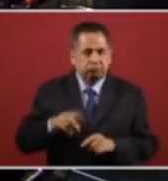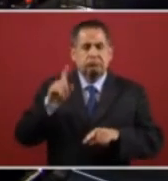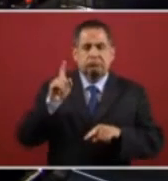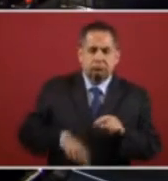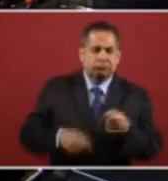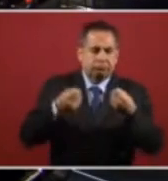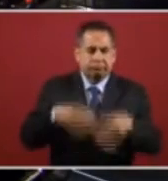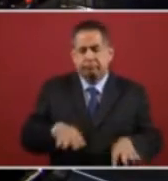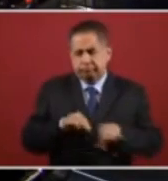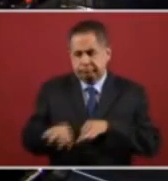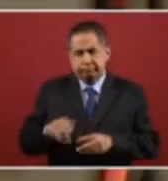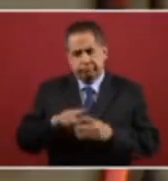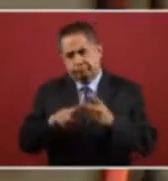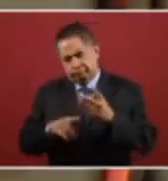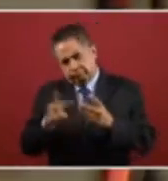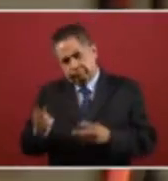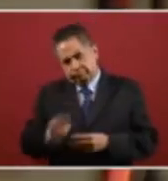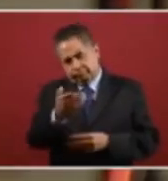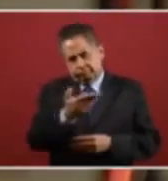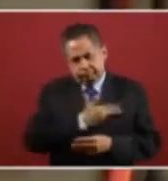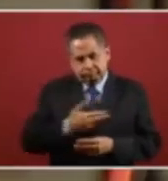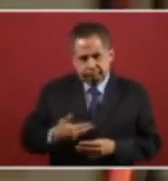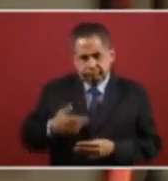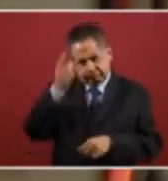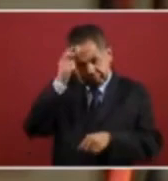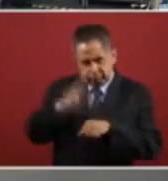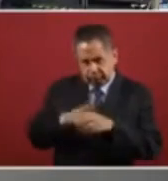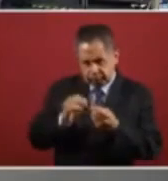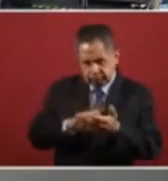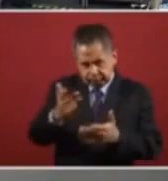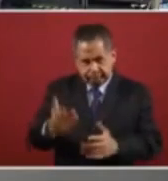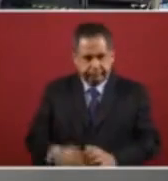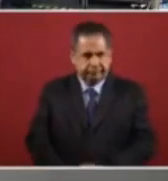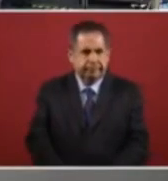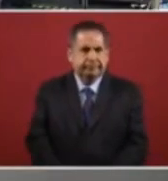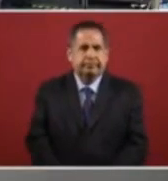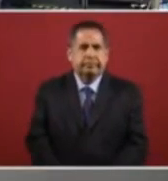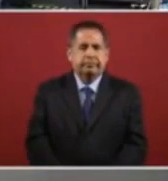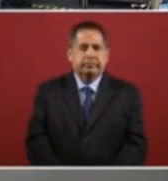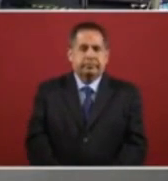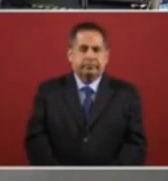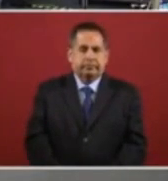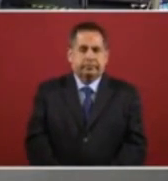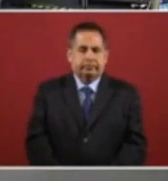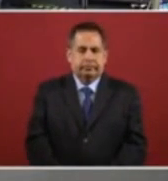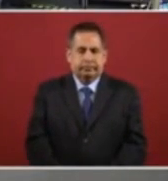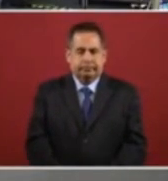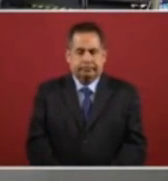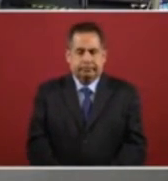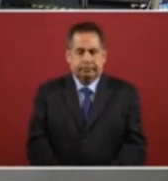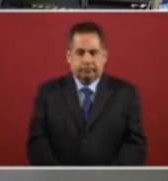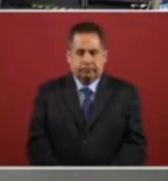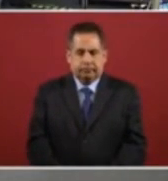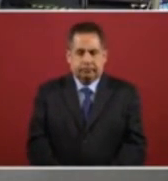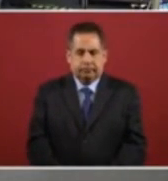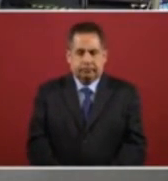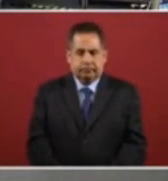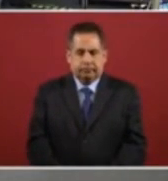So they left these people without jobs in Zacatecas because they wouldn't agree to something with mining.